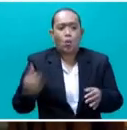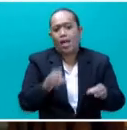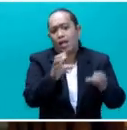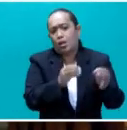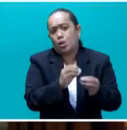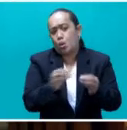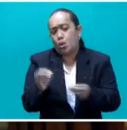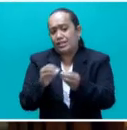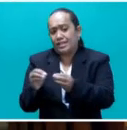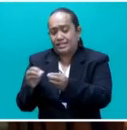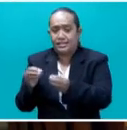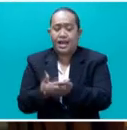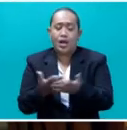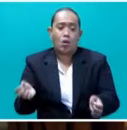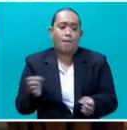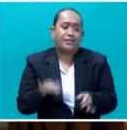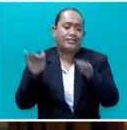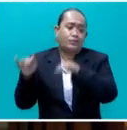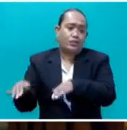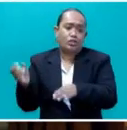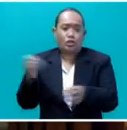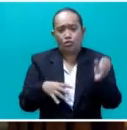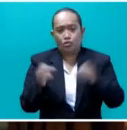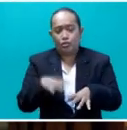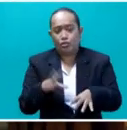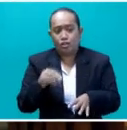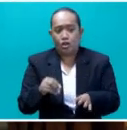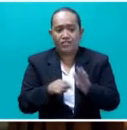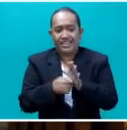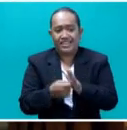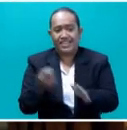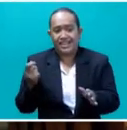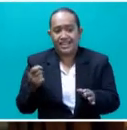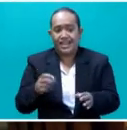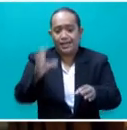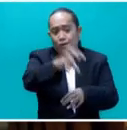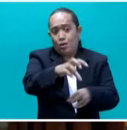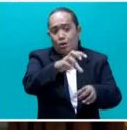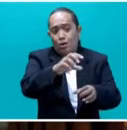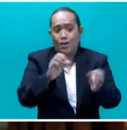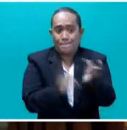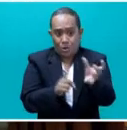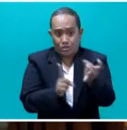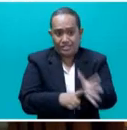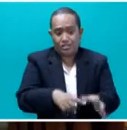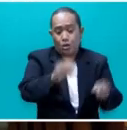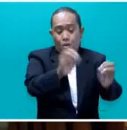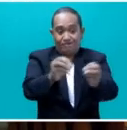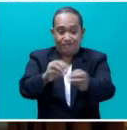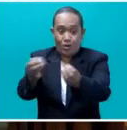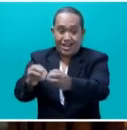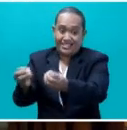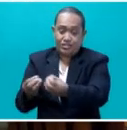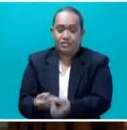the participation and contribution of key stakeholders and communities. Introduction of development control with policies